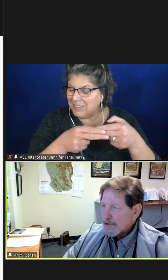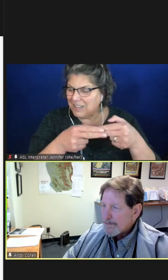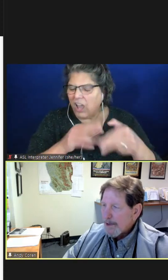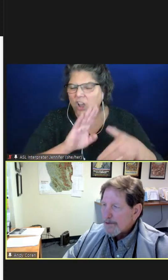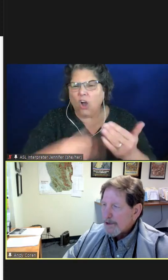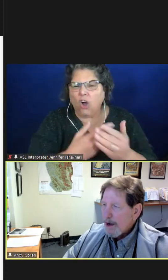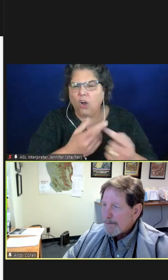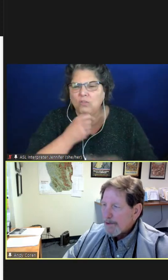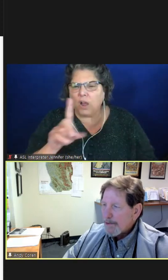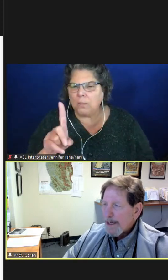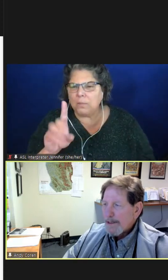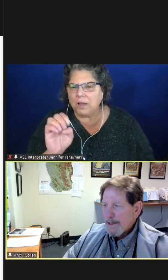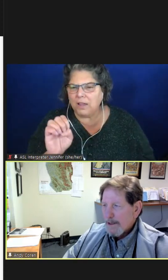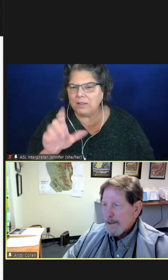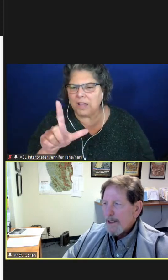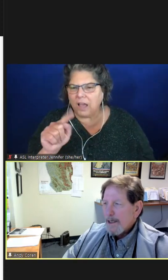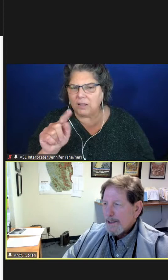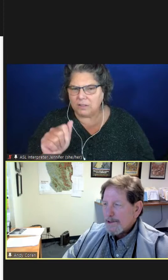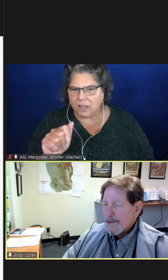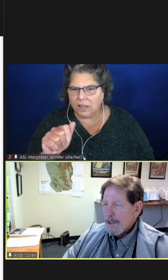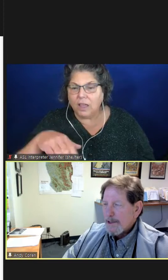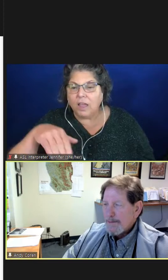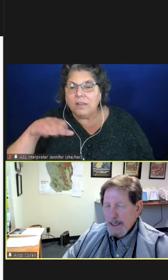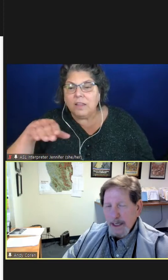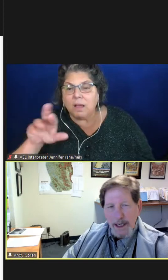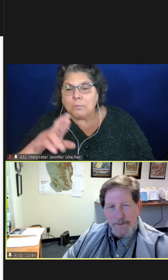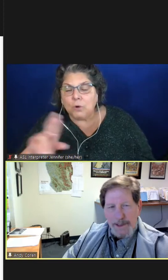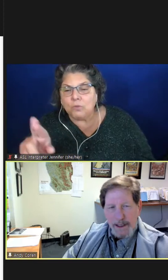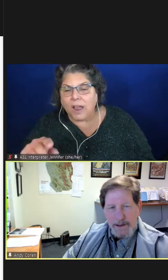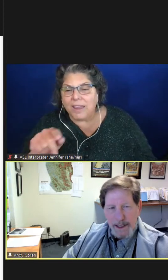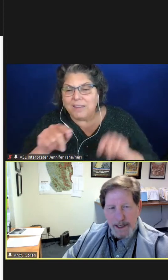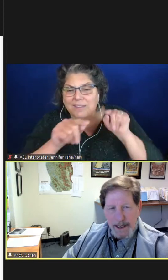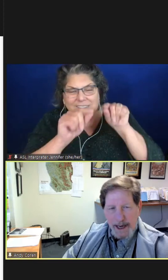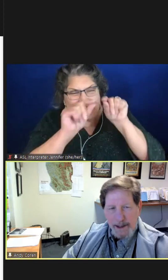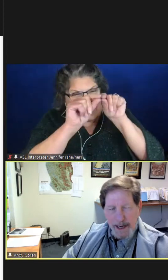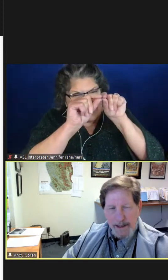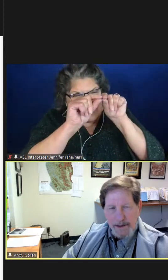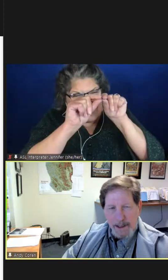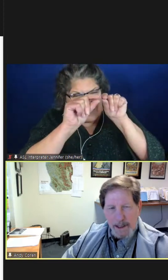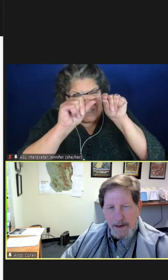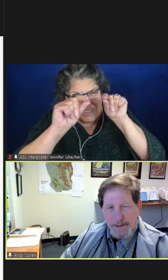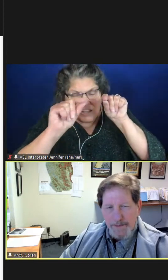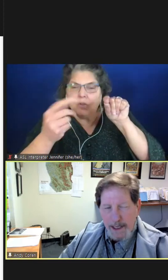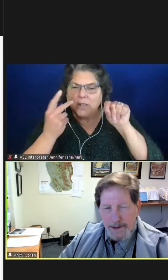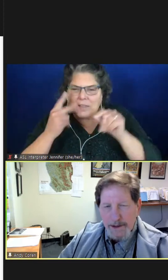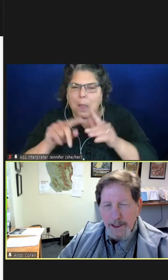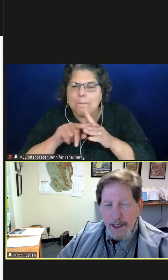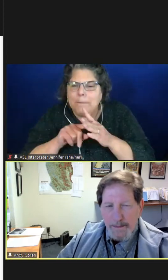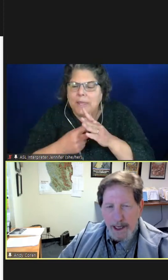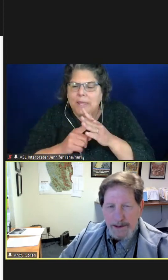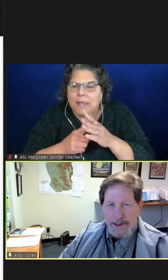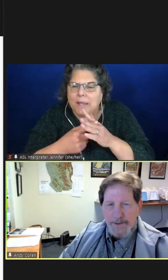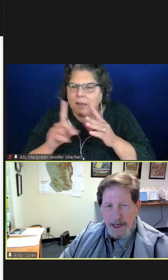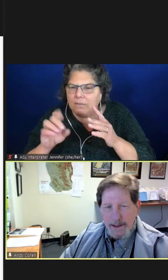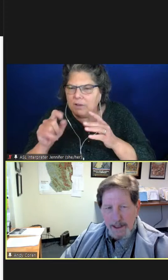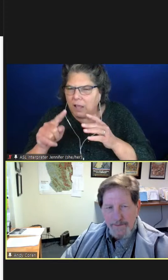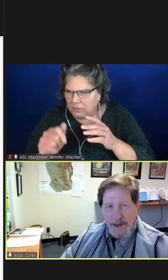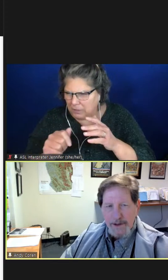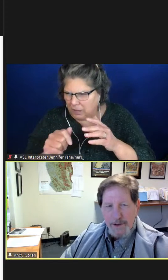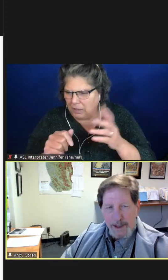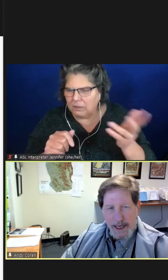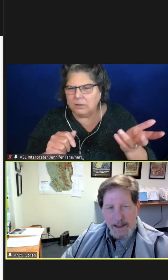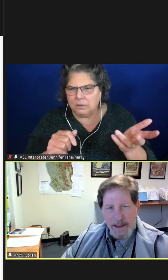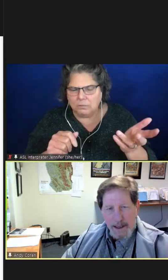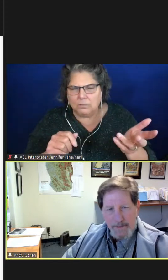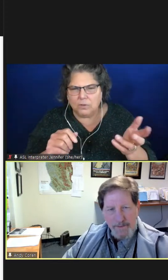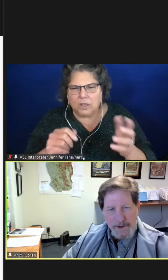little strip on the upper right here is the beginning of Delta in our county. We had a couple of cases positively identified